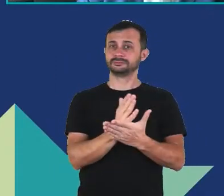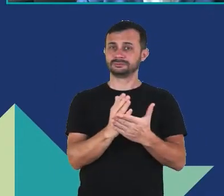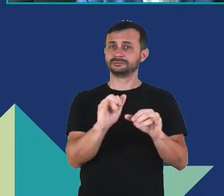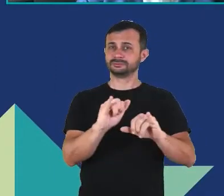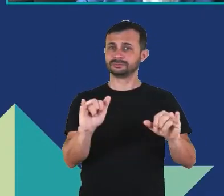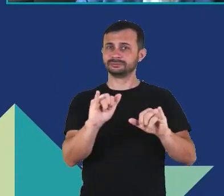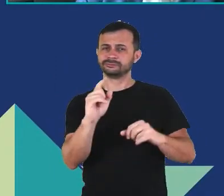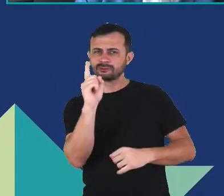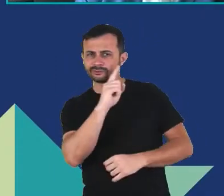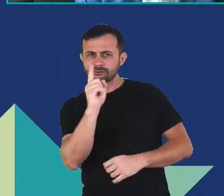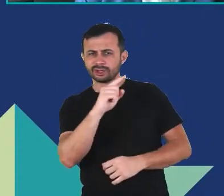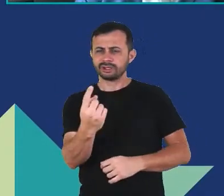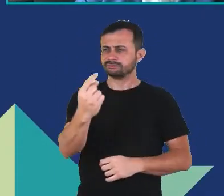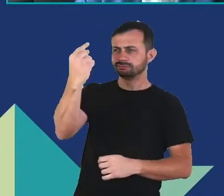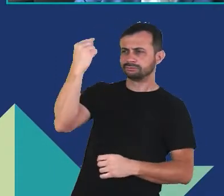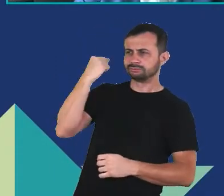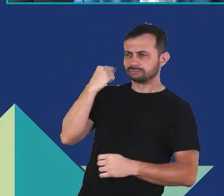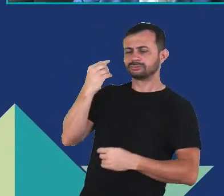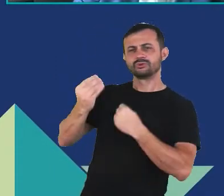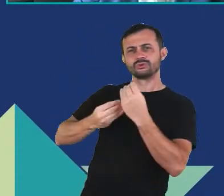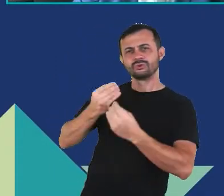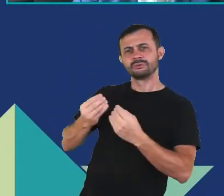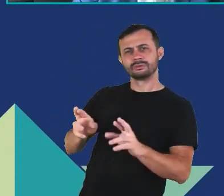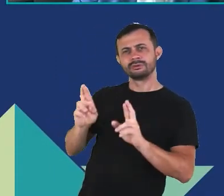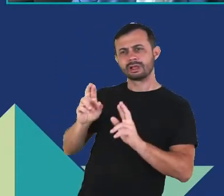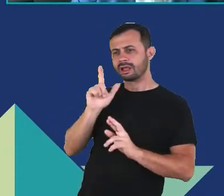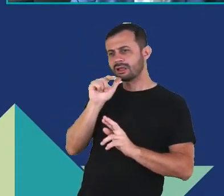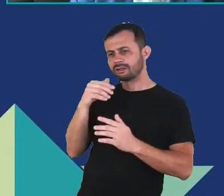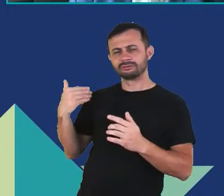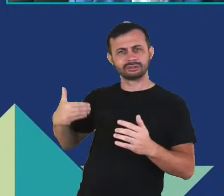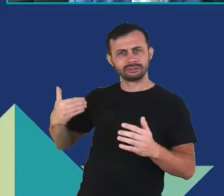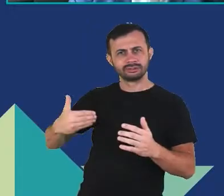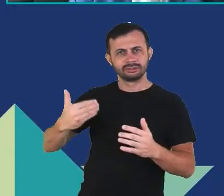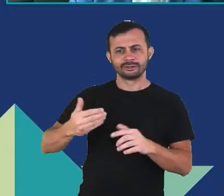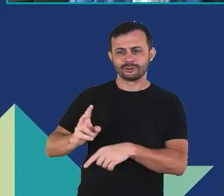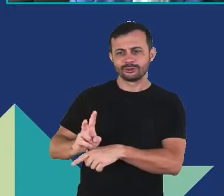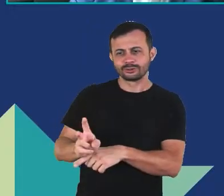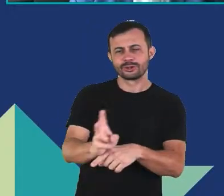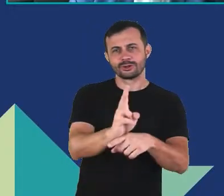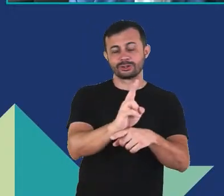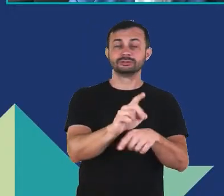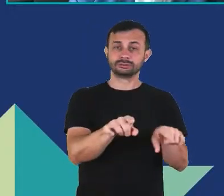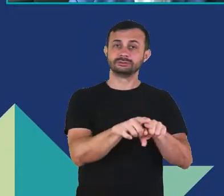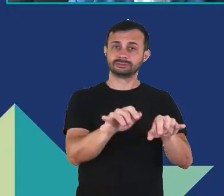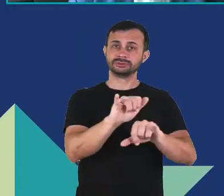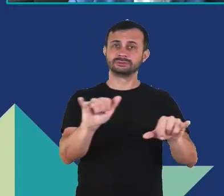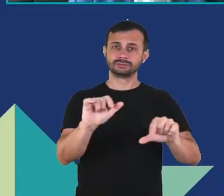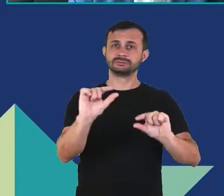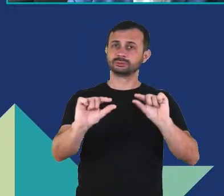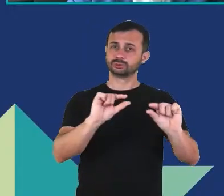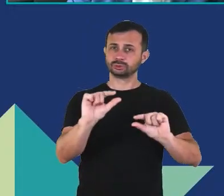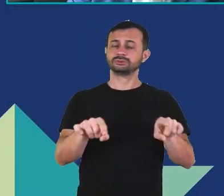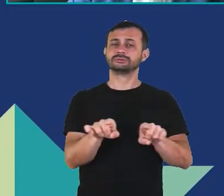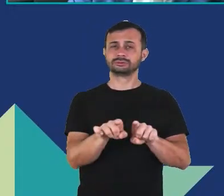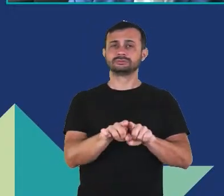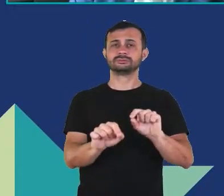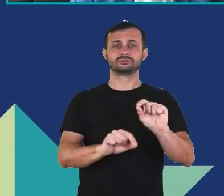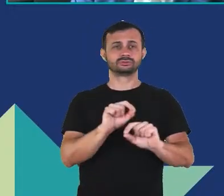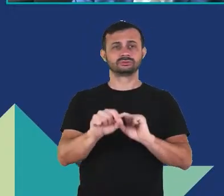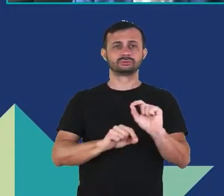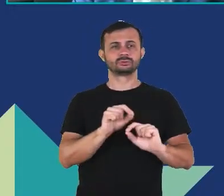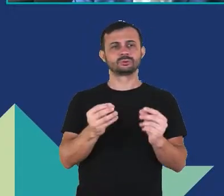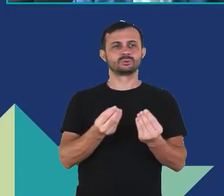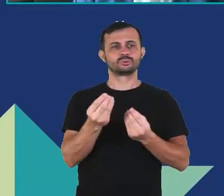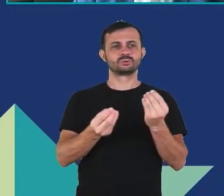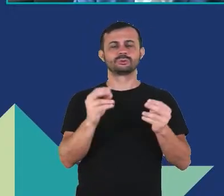water, the controls. We're going to talk a little bit, as well as with an emphasis on how we